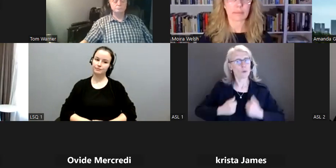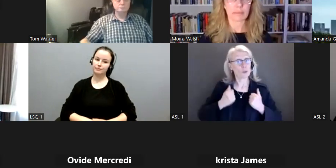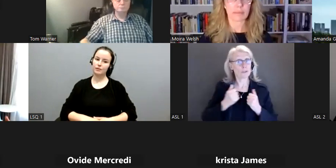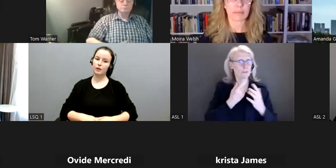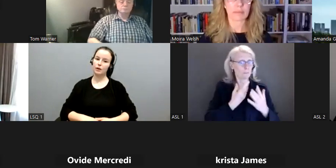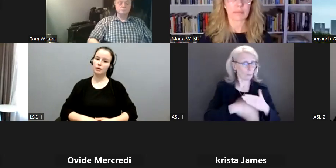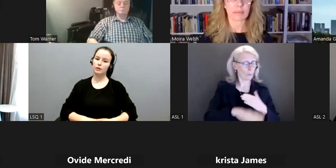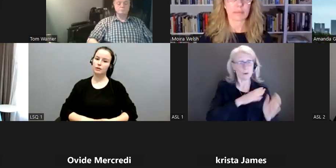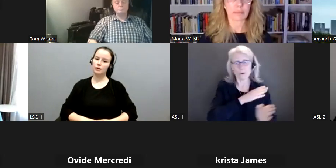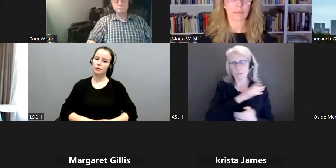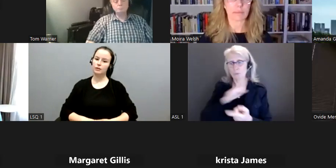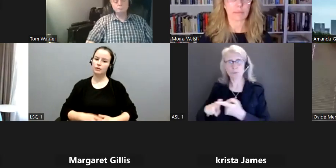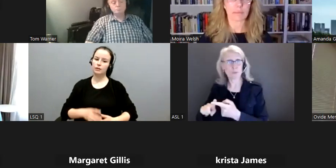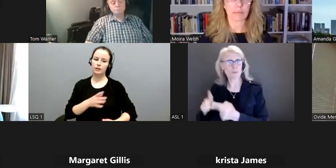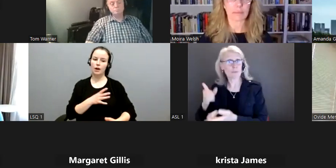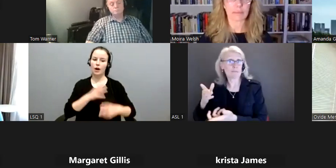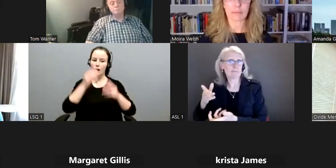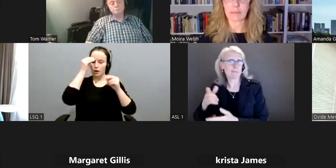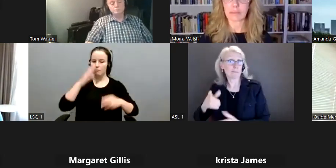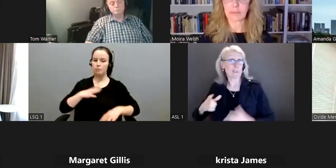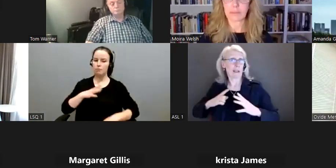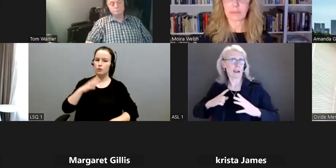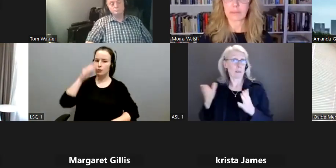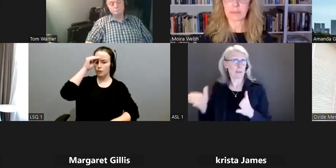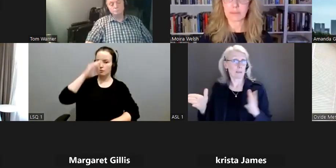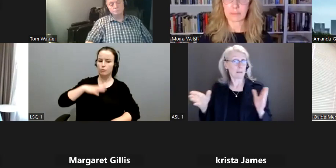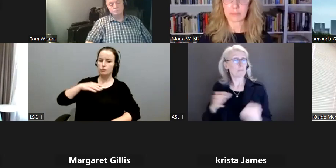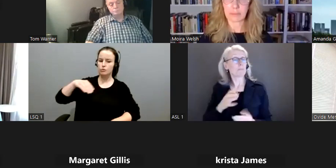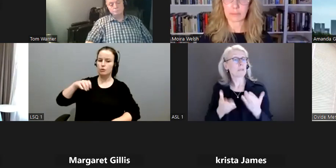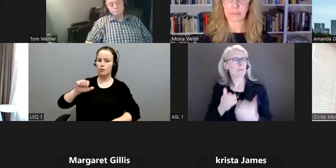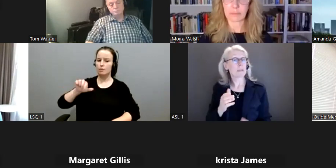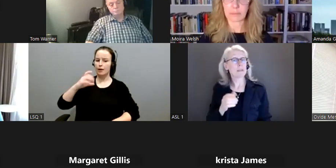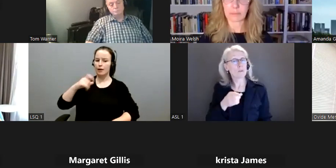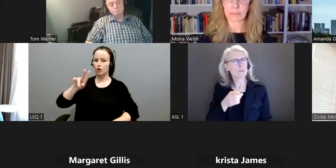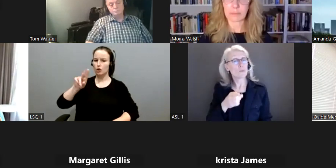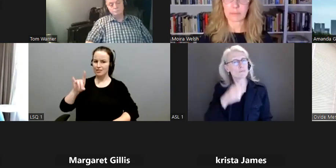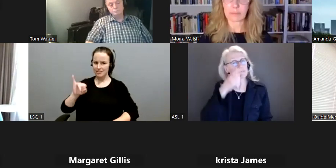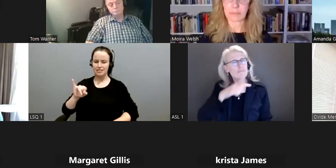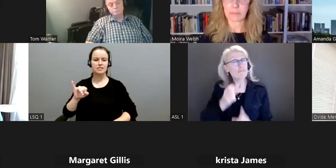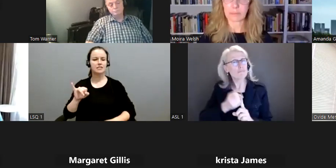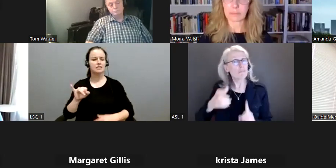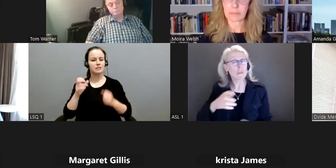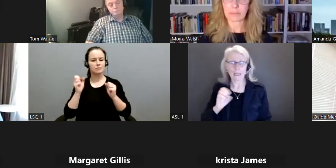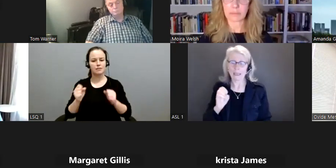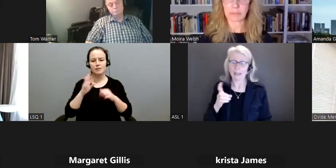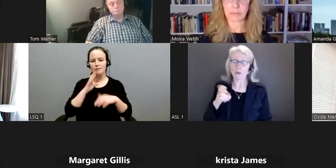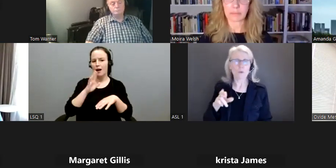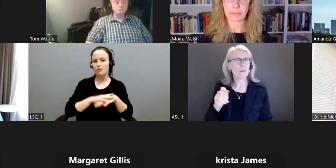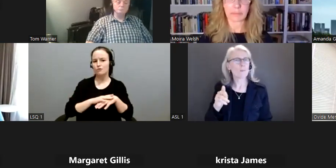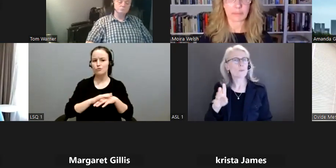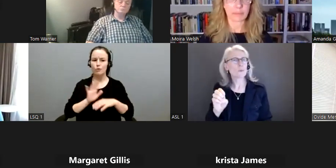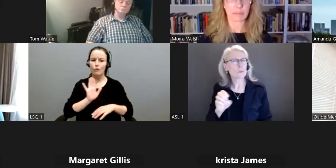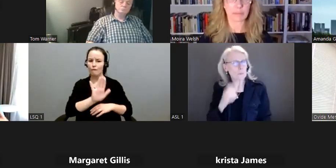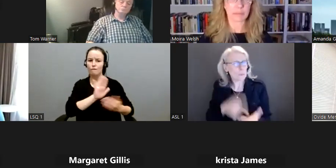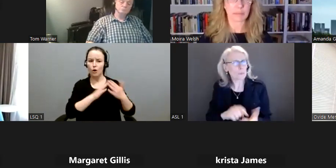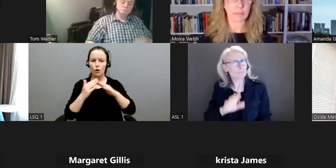us just a little bit what you see are key issues in elder abuse in the communities that you have represented, and what